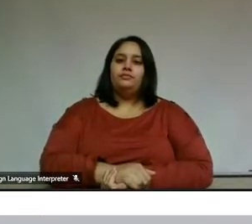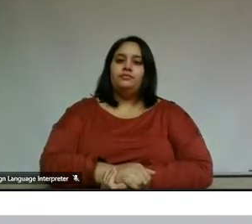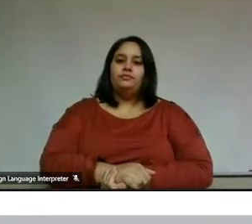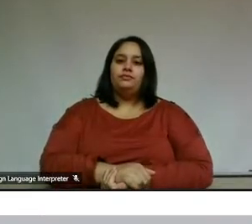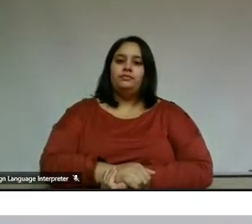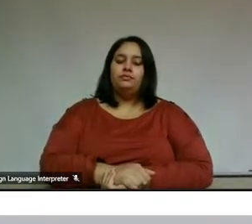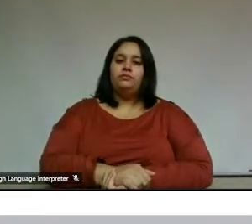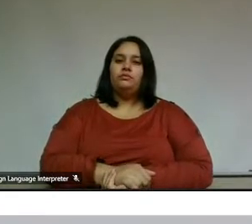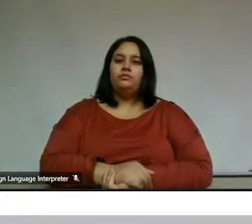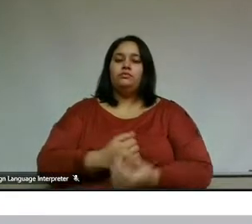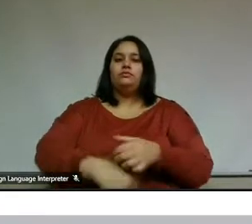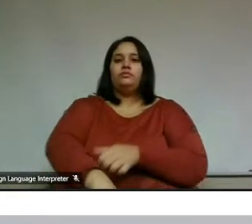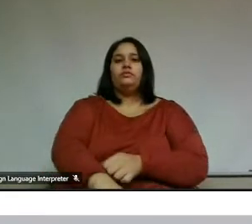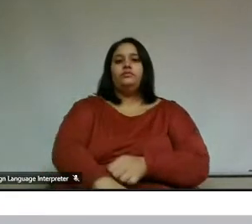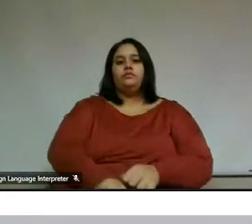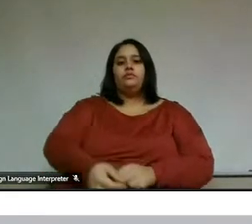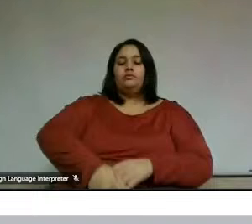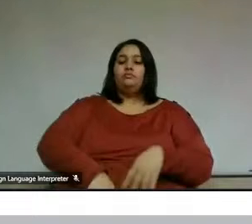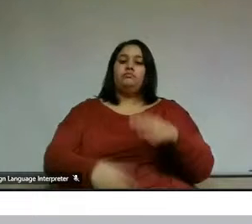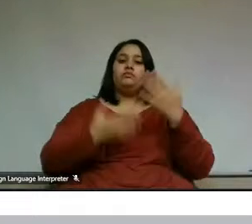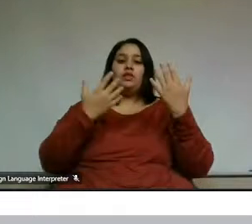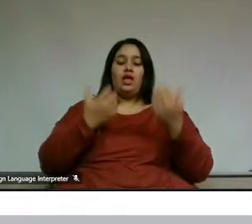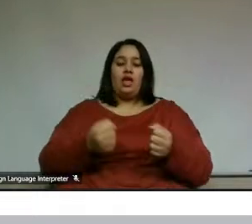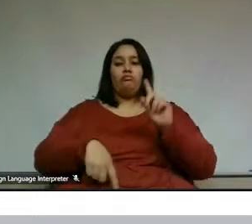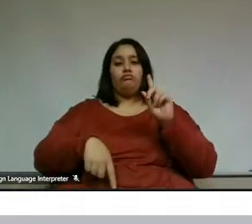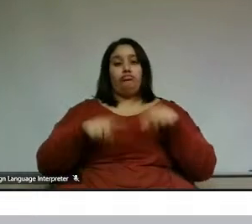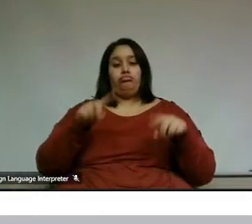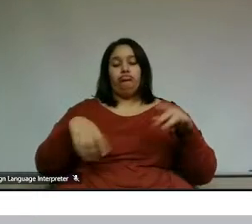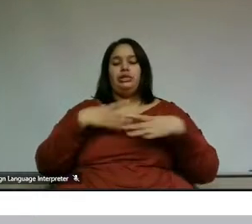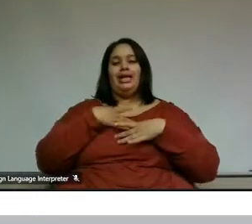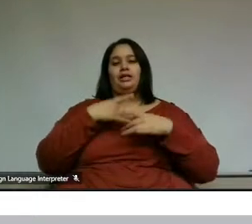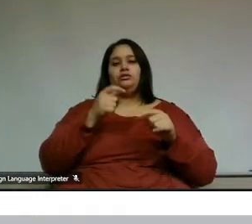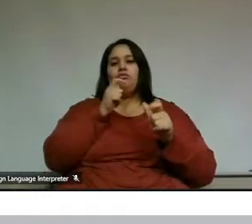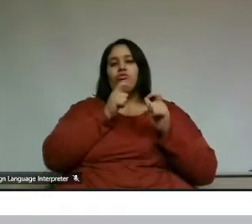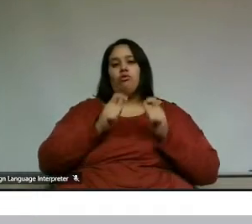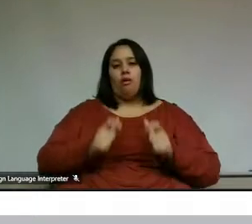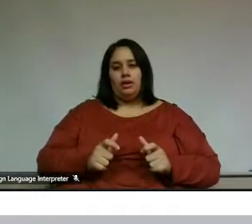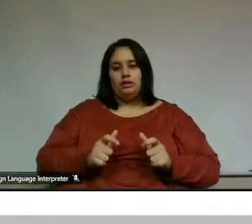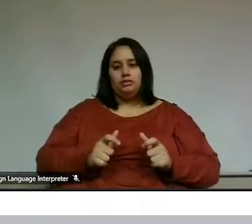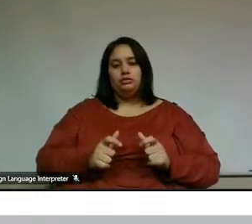Thank you. There was a lot of very, very interesting comments came up